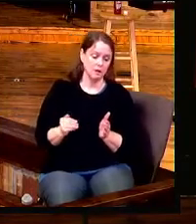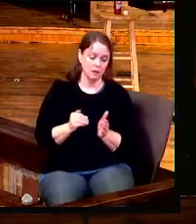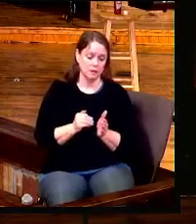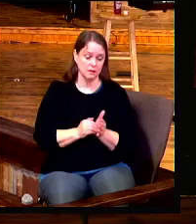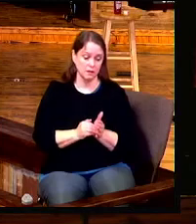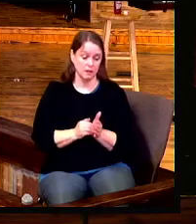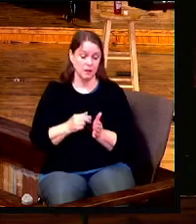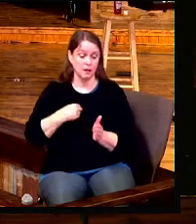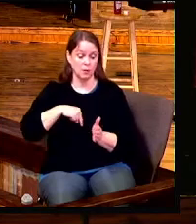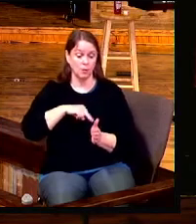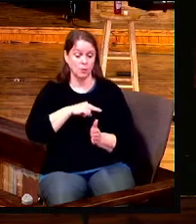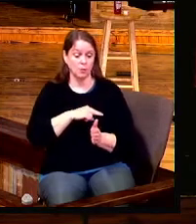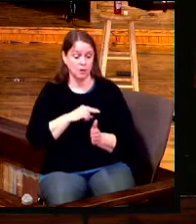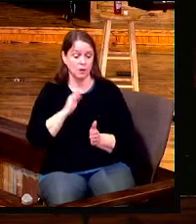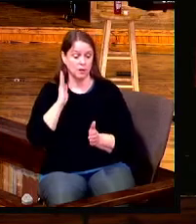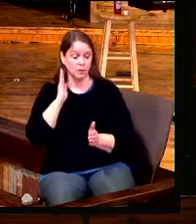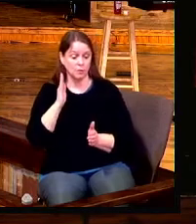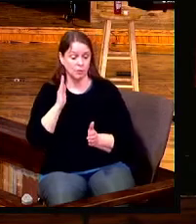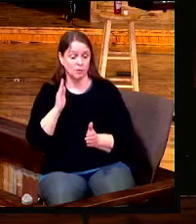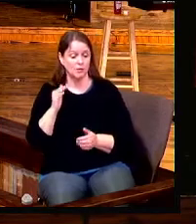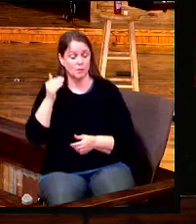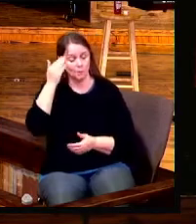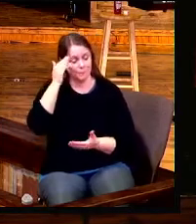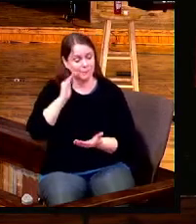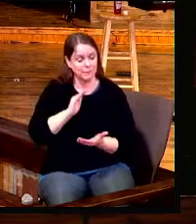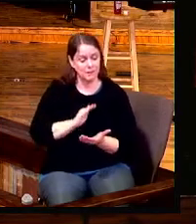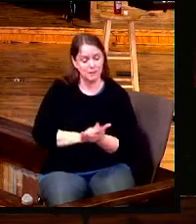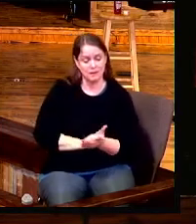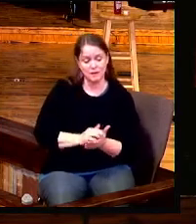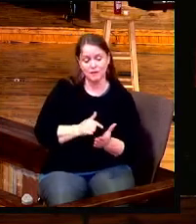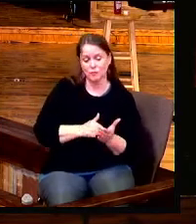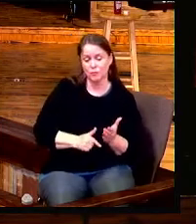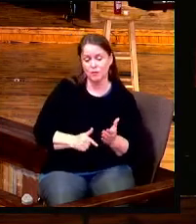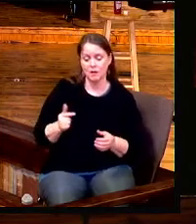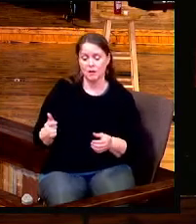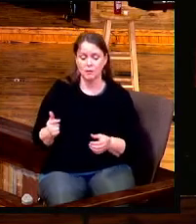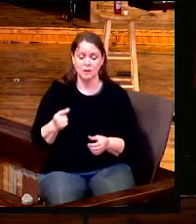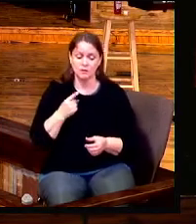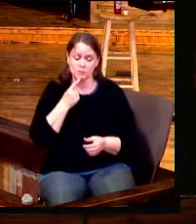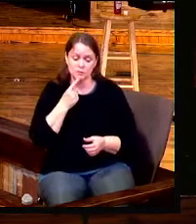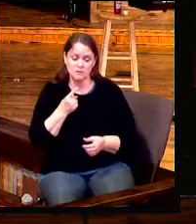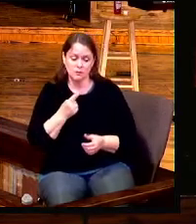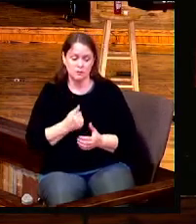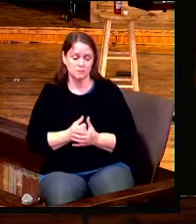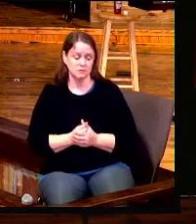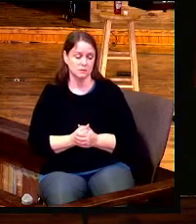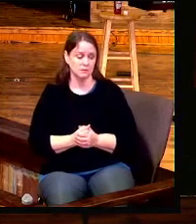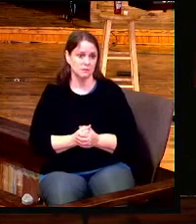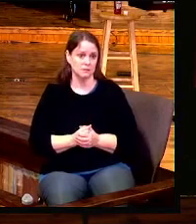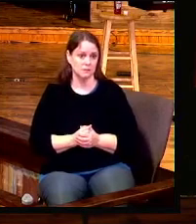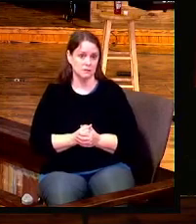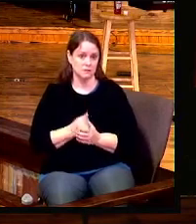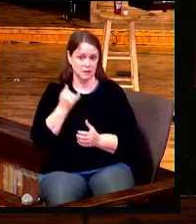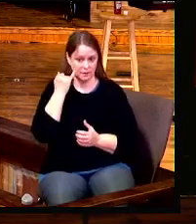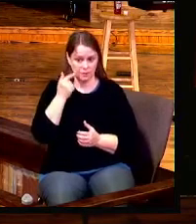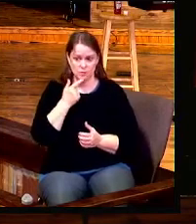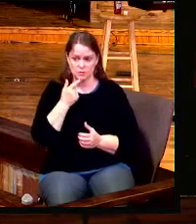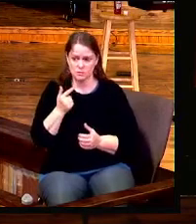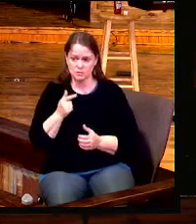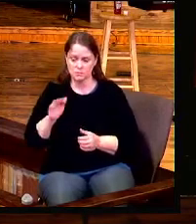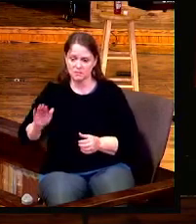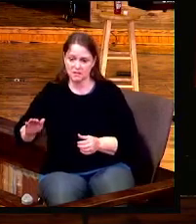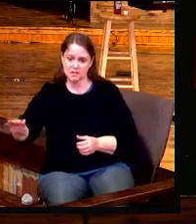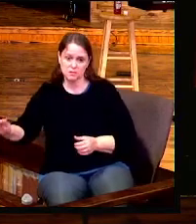I'm going to see if this works better the second service than it did the first service. How many of y'all in here were told something as a child or even